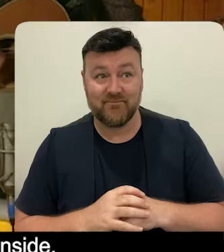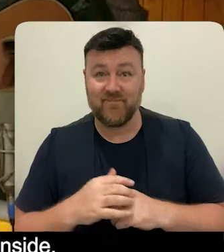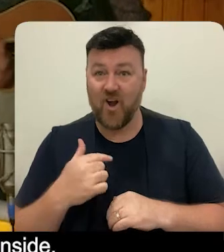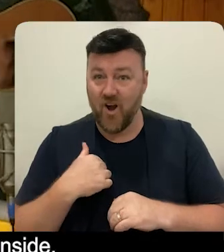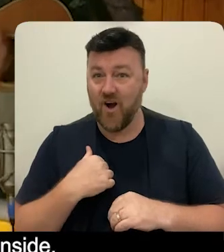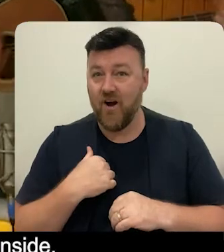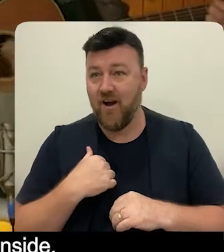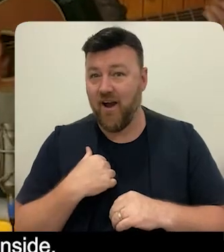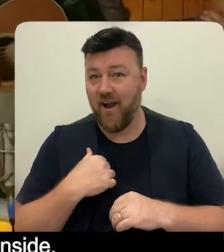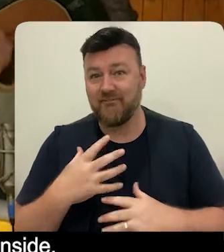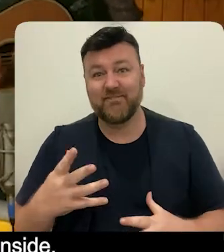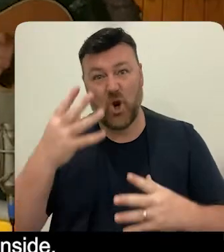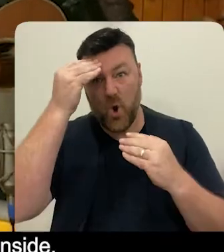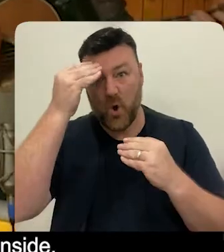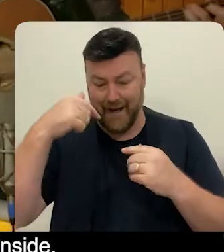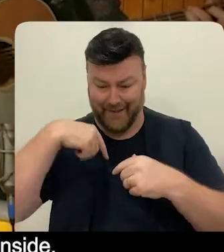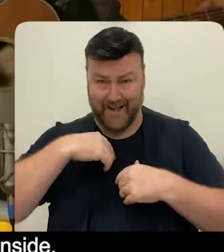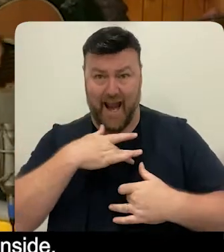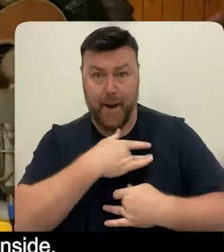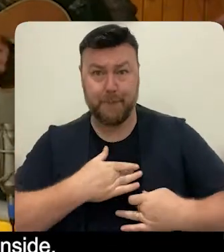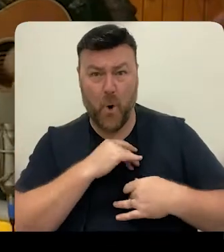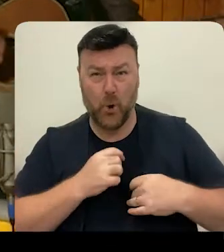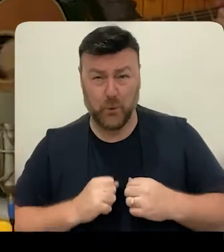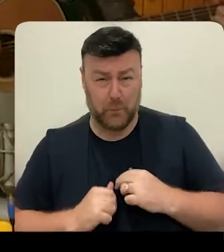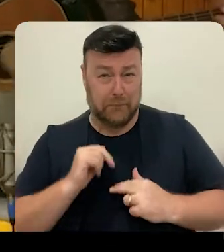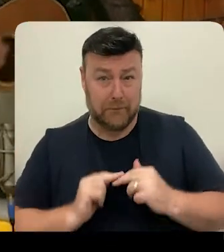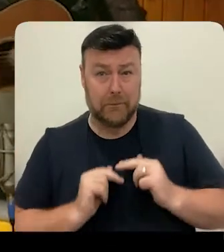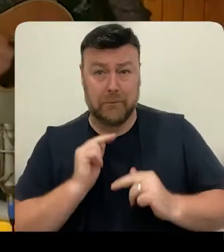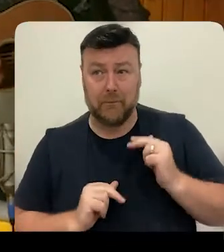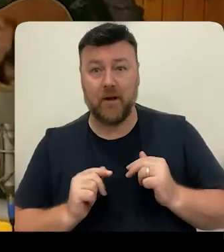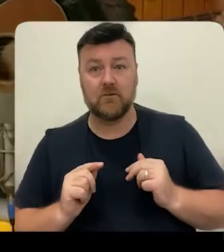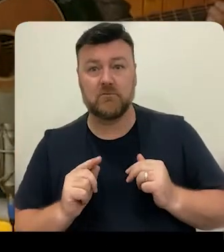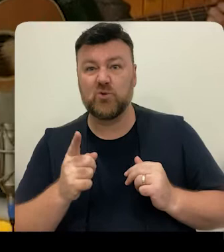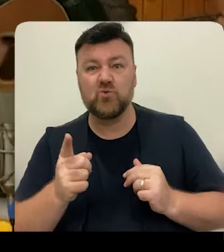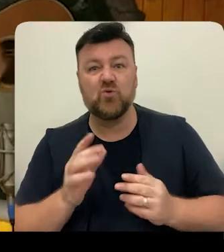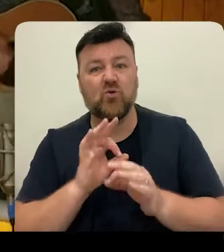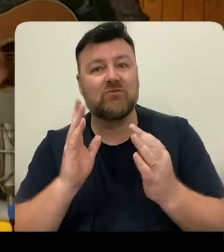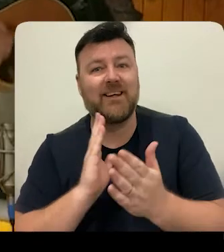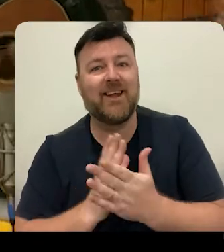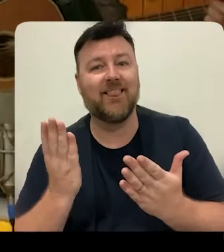And I've learned that some of those big feelings inside, they're not actually my reality now.